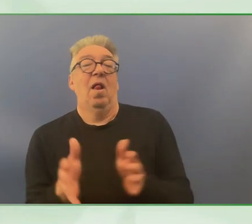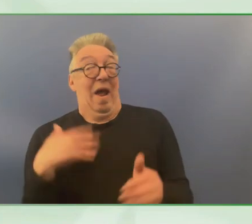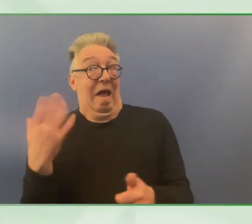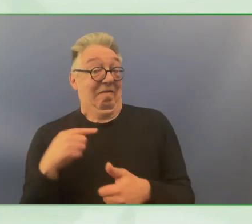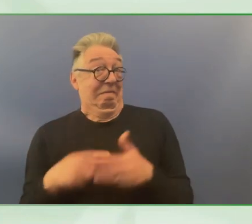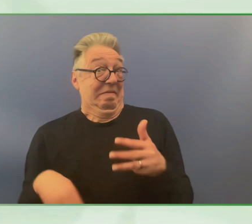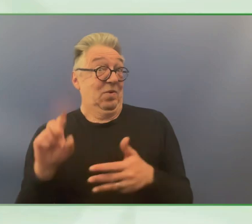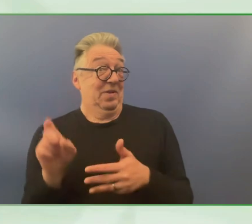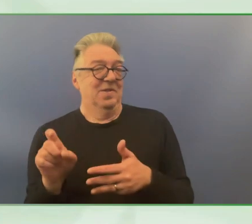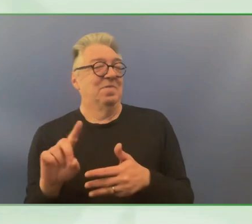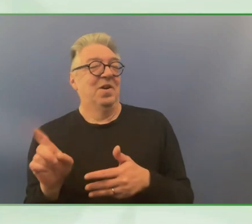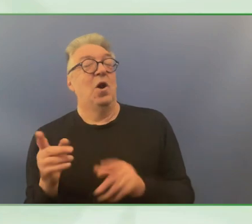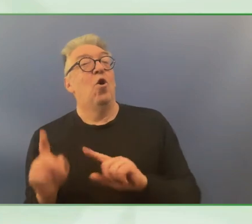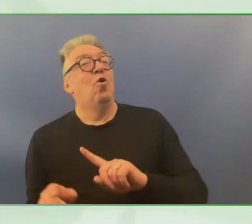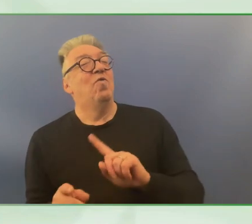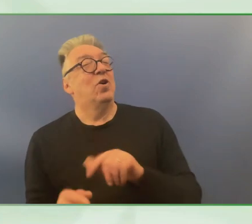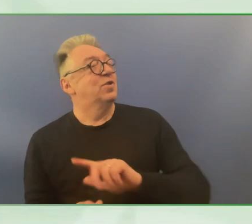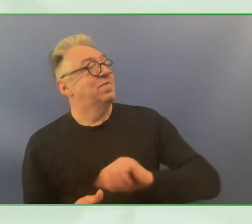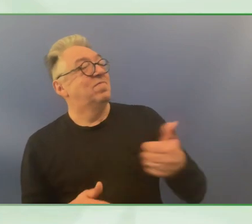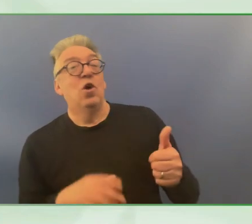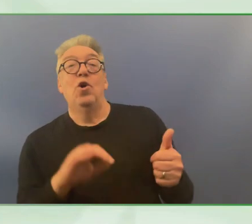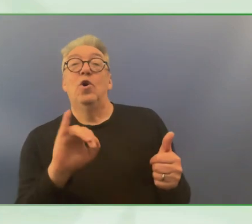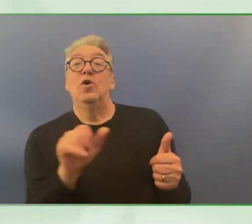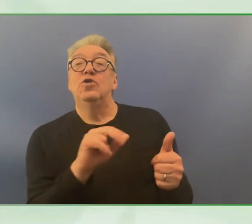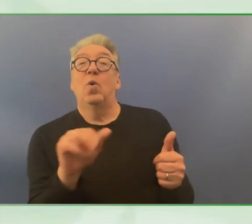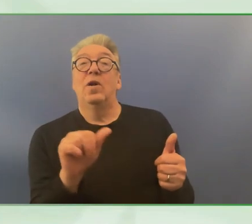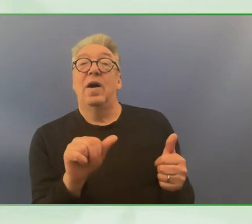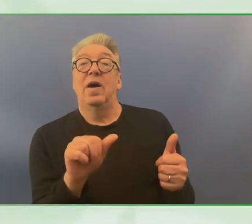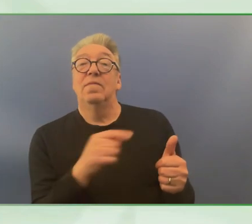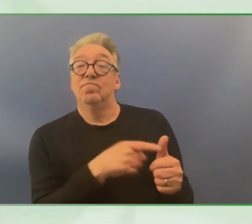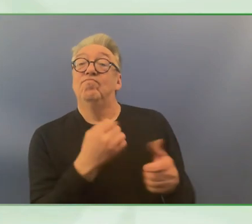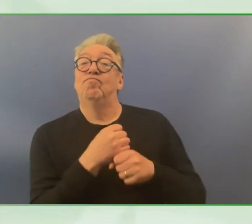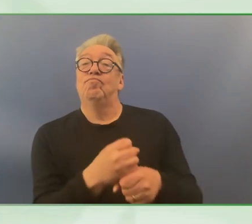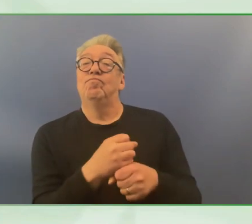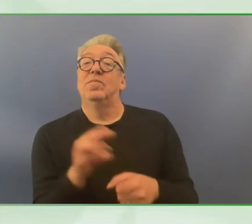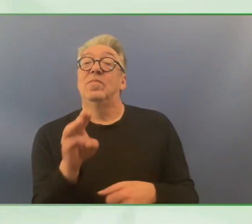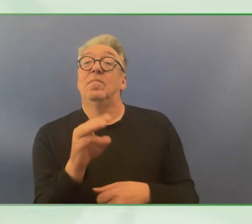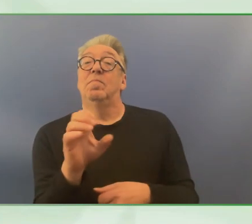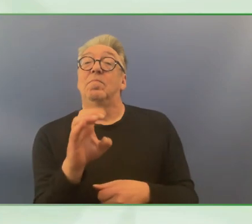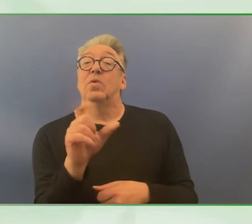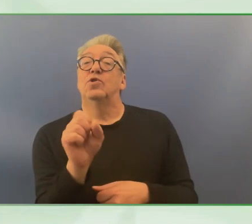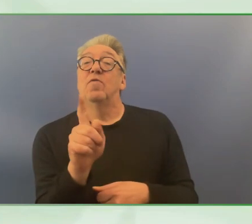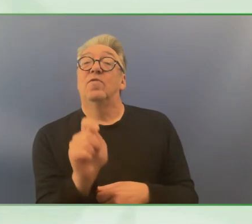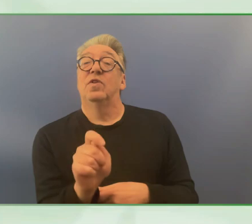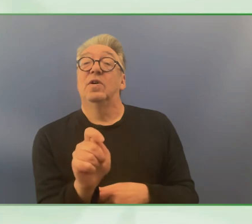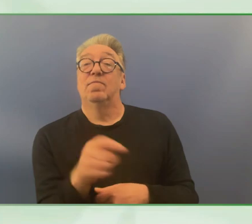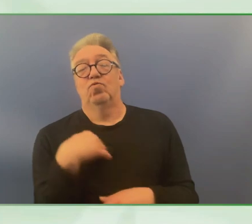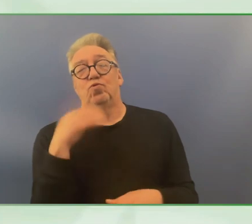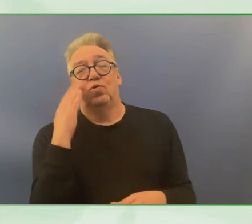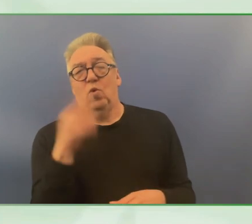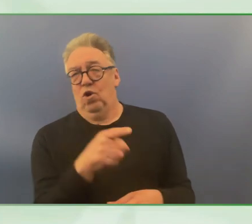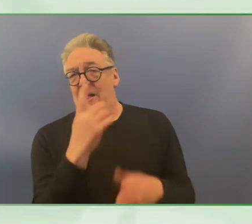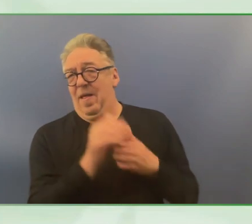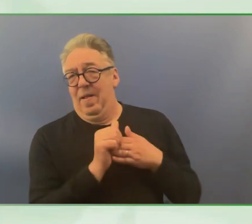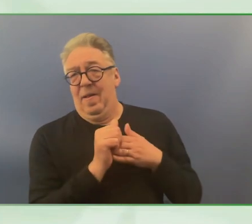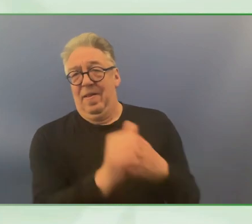this, let's move over to Ioana Tanase from Microsoft. We all know that Microsoft is one of the main drivers of artificial